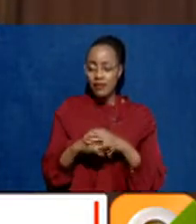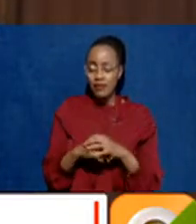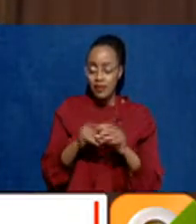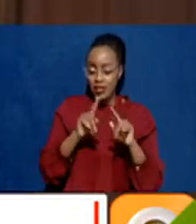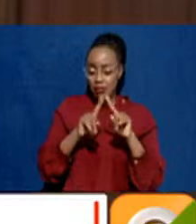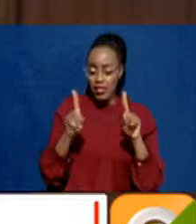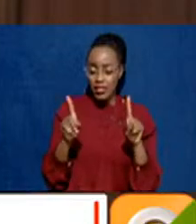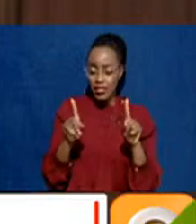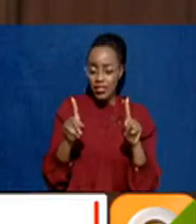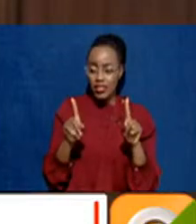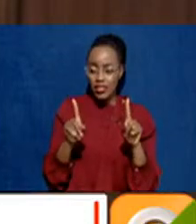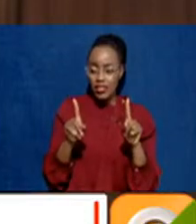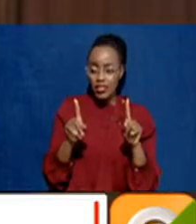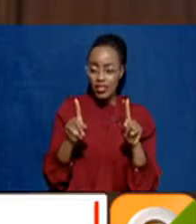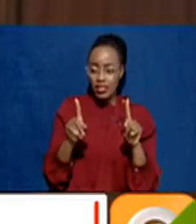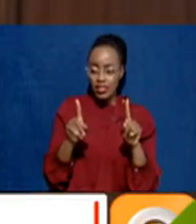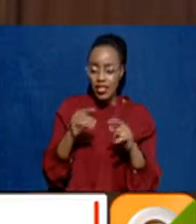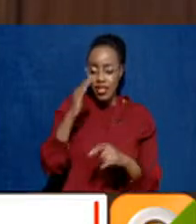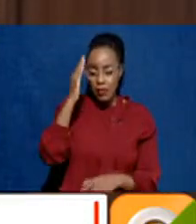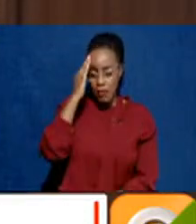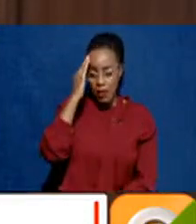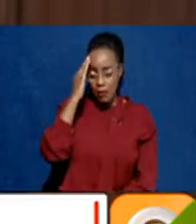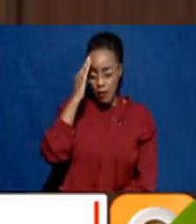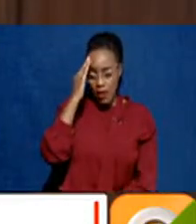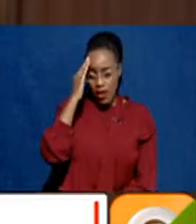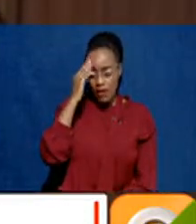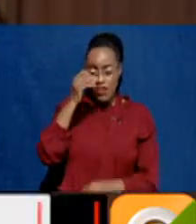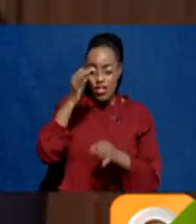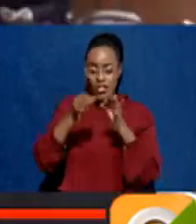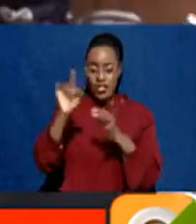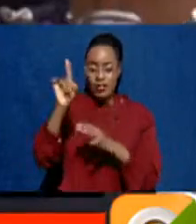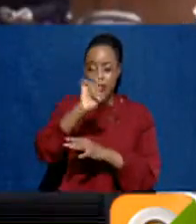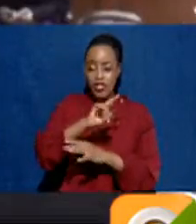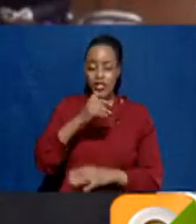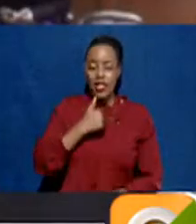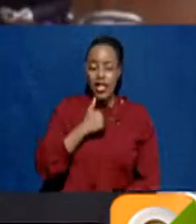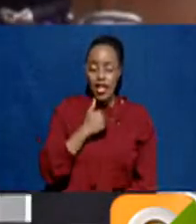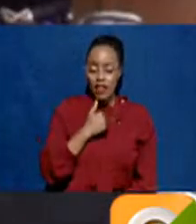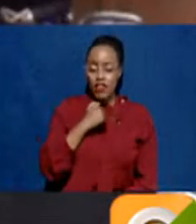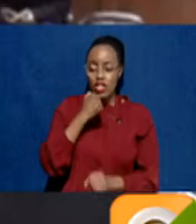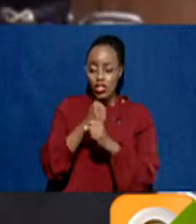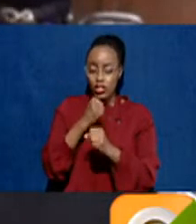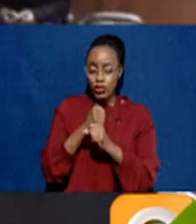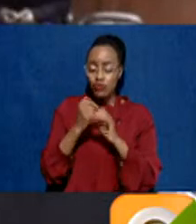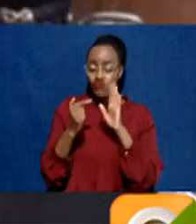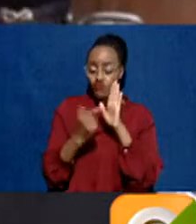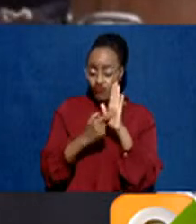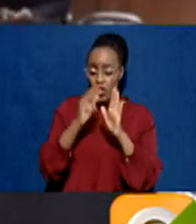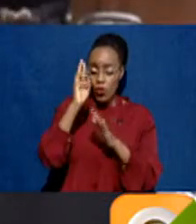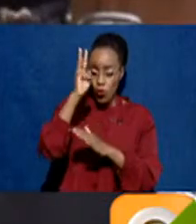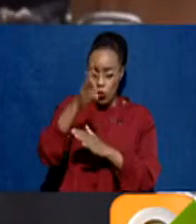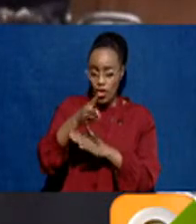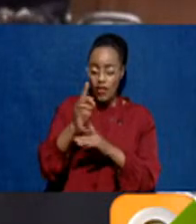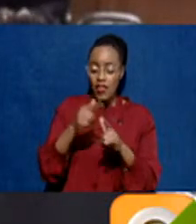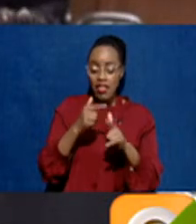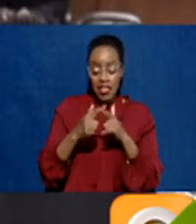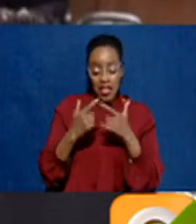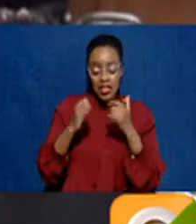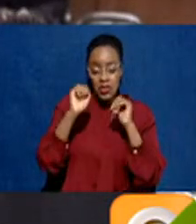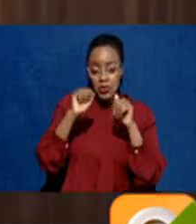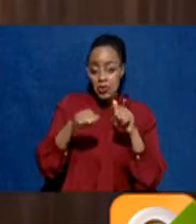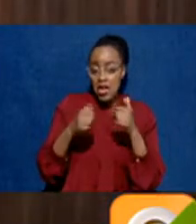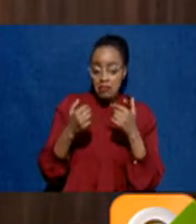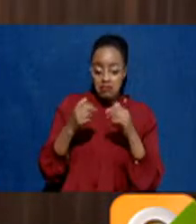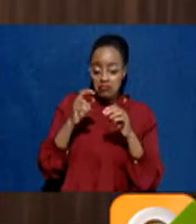but Rem, there is judgment day. You will do them and get away with